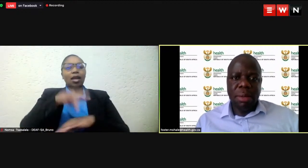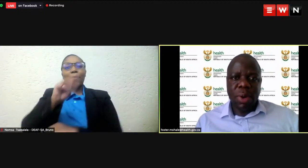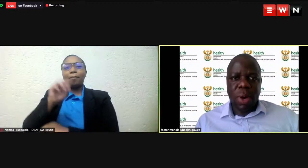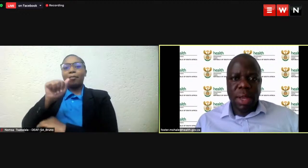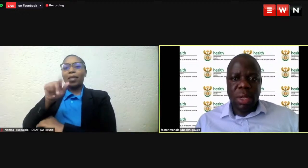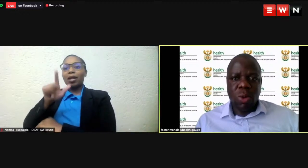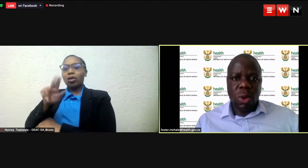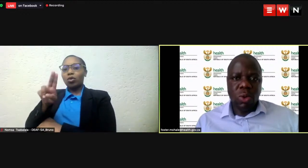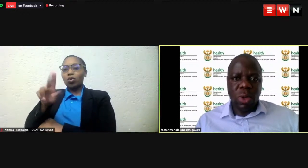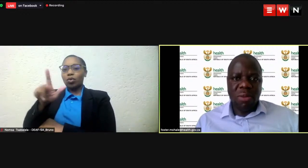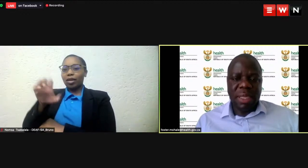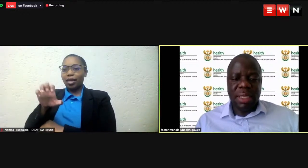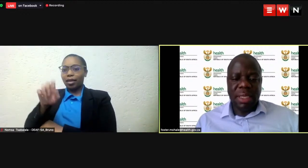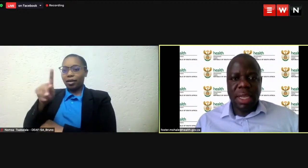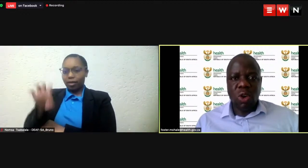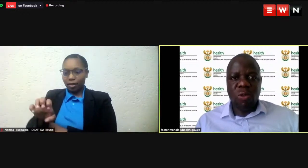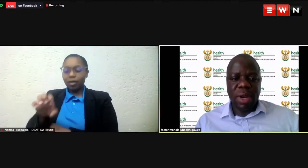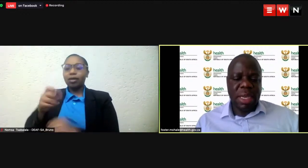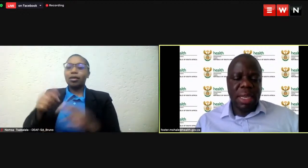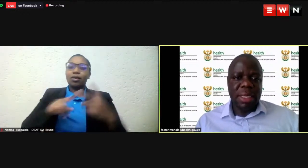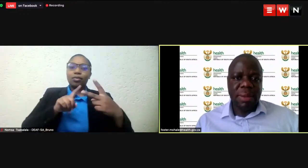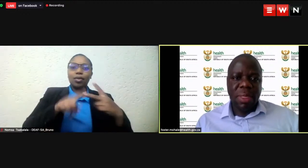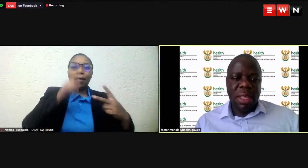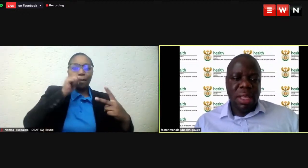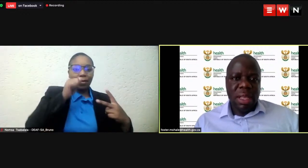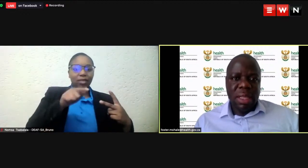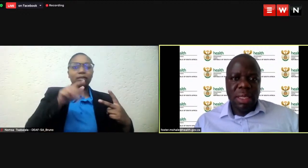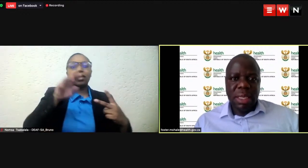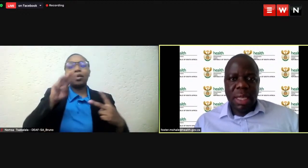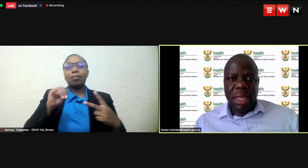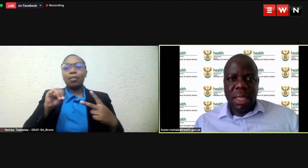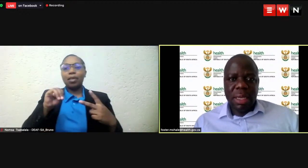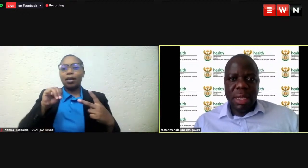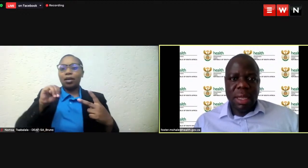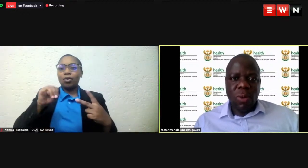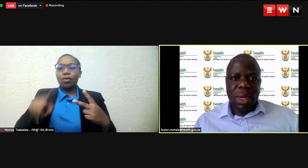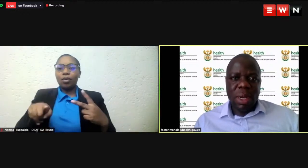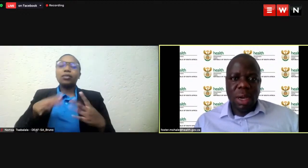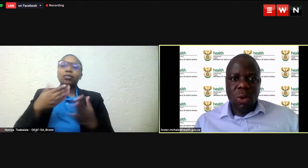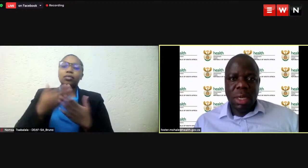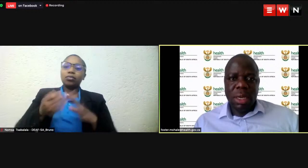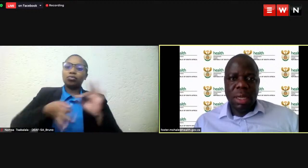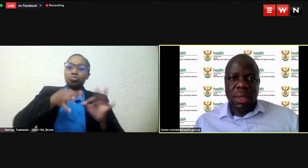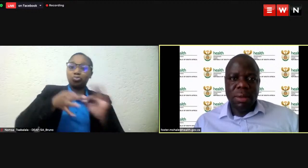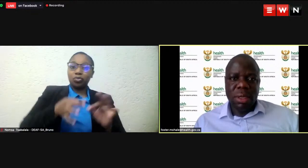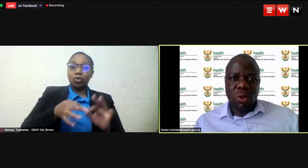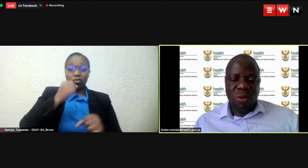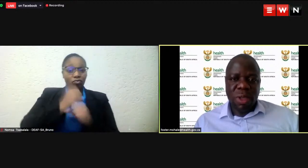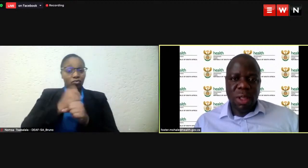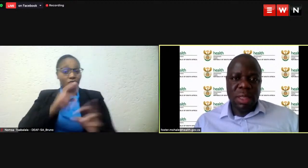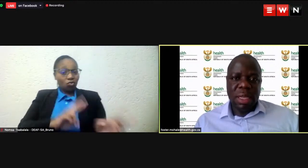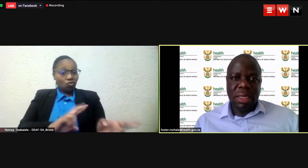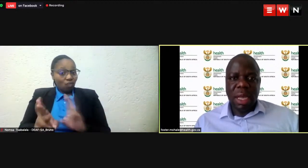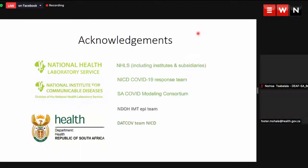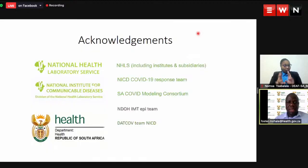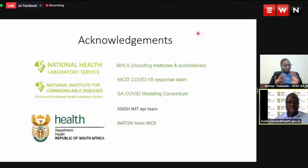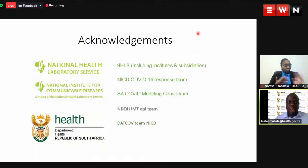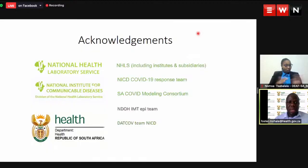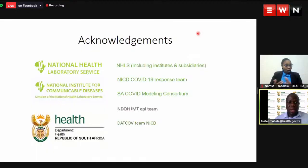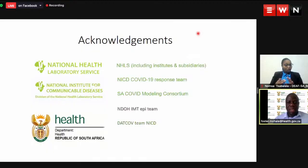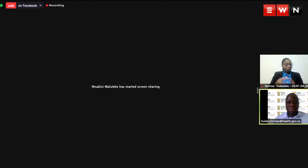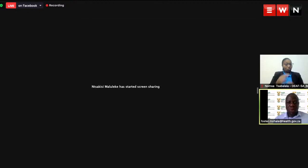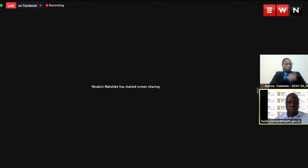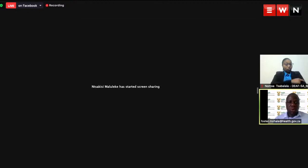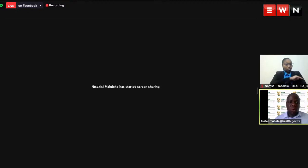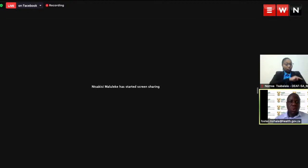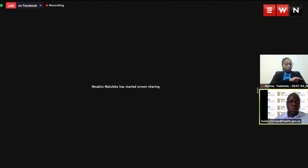Mr. Morewani, who are going to give us the state of readiness. This is saying that when Gauteng is coughing, the entire country